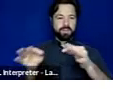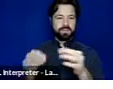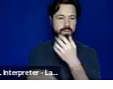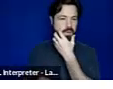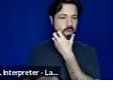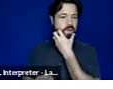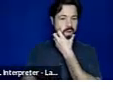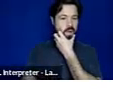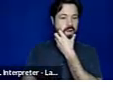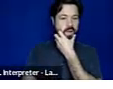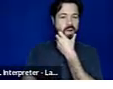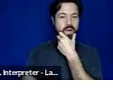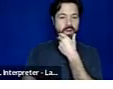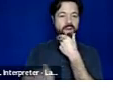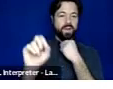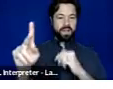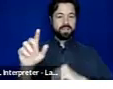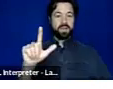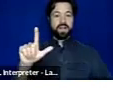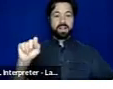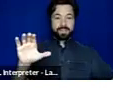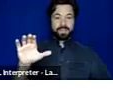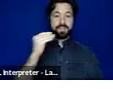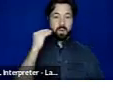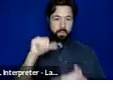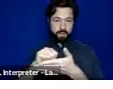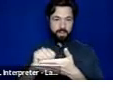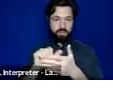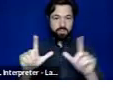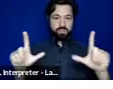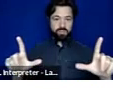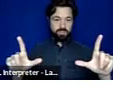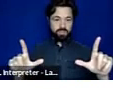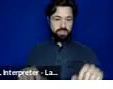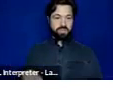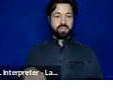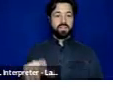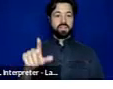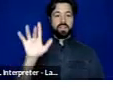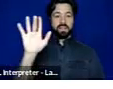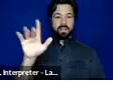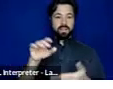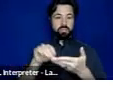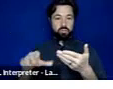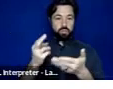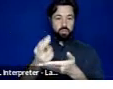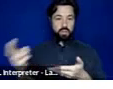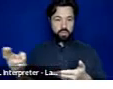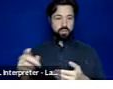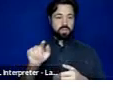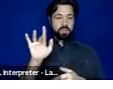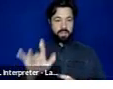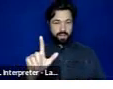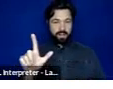So we're going to go ahead and start back on LSSE's homepage, and we're going to go to student resources and